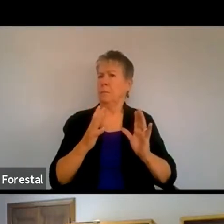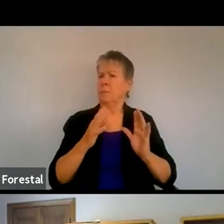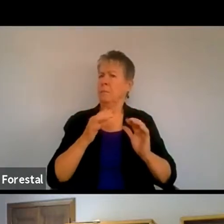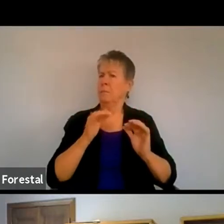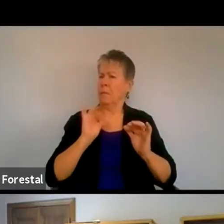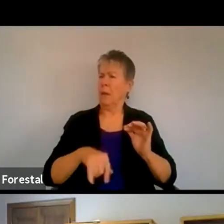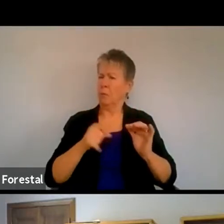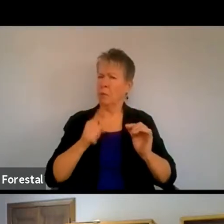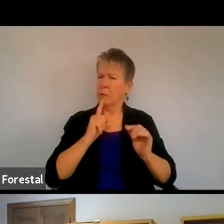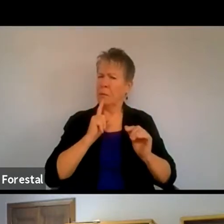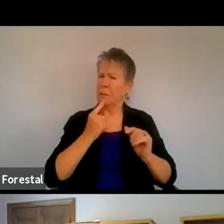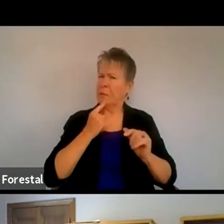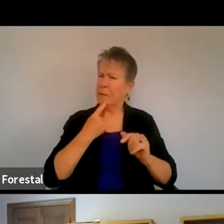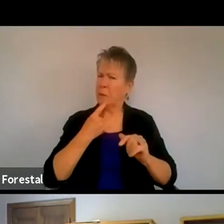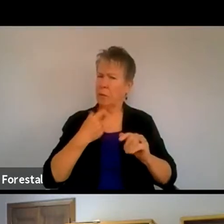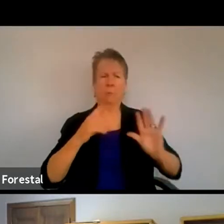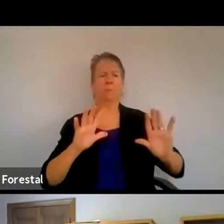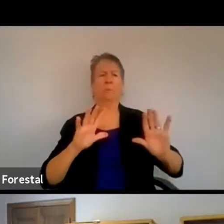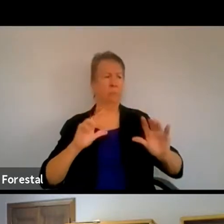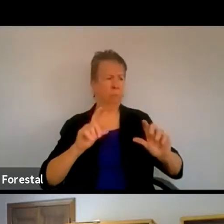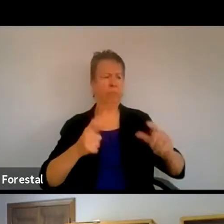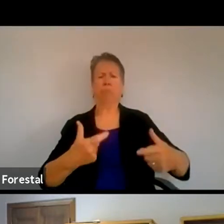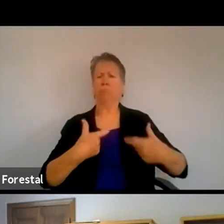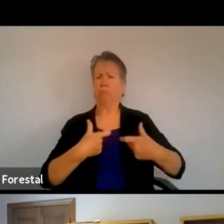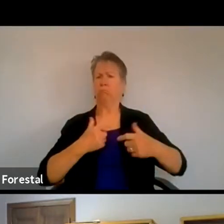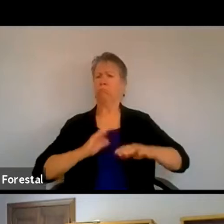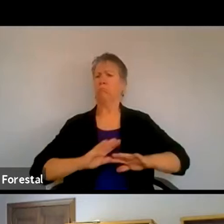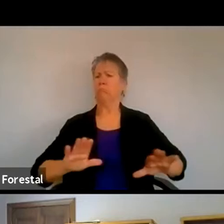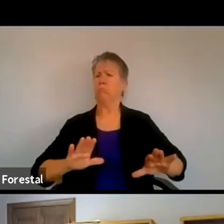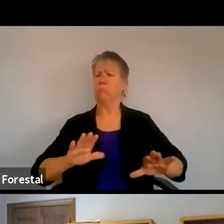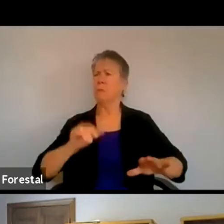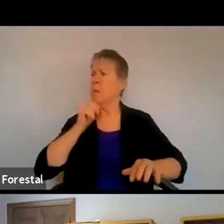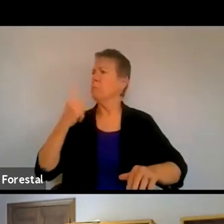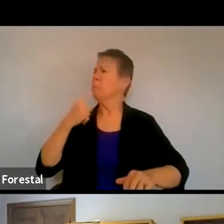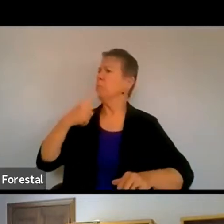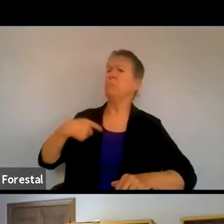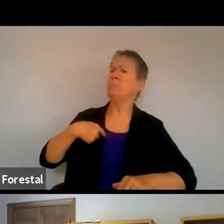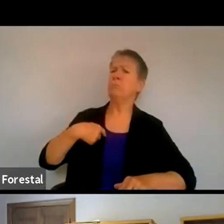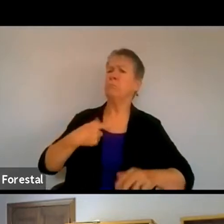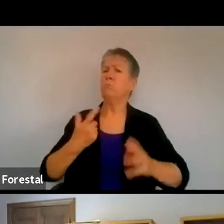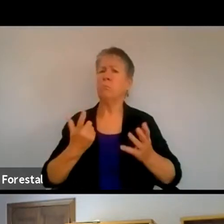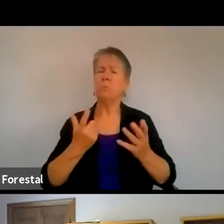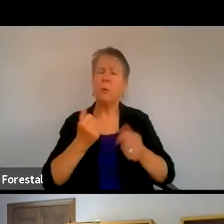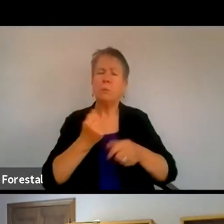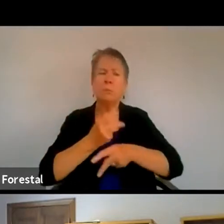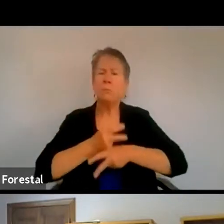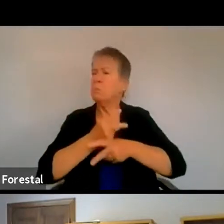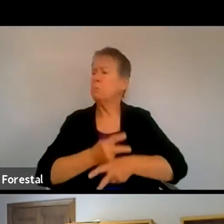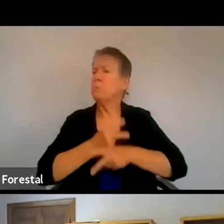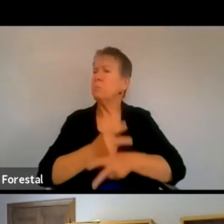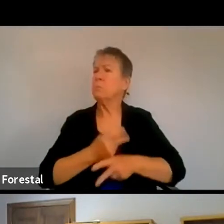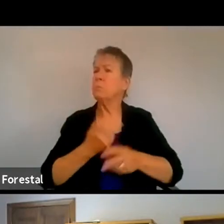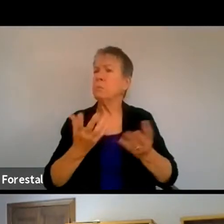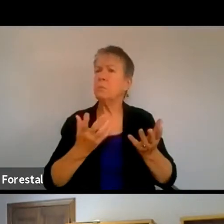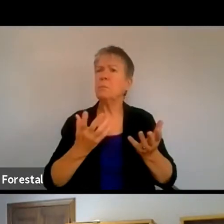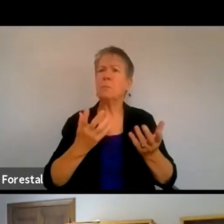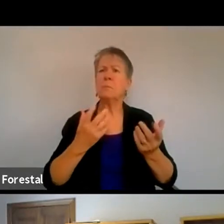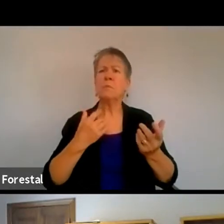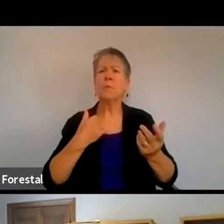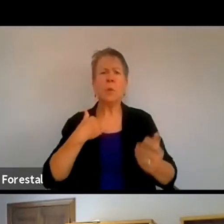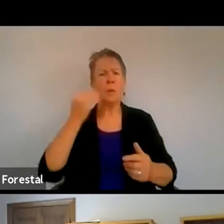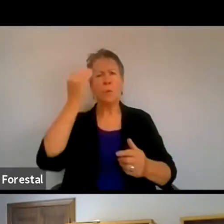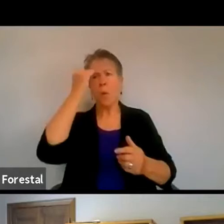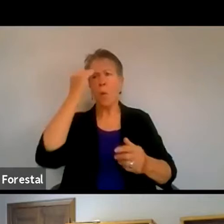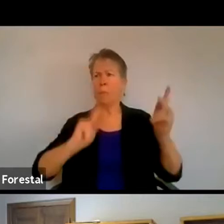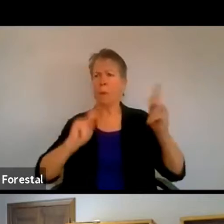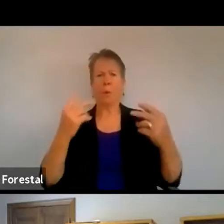also that the example that we set, nobody takes this stuff more seriously than we do. And that's frankly why we acted as quickly and